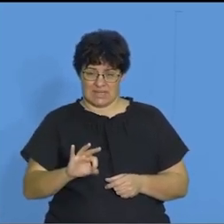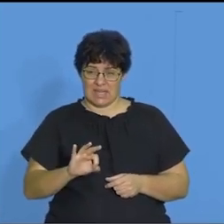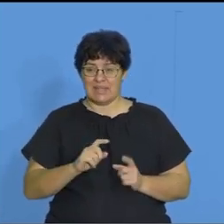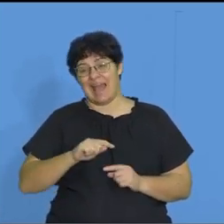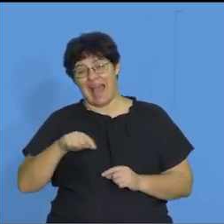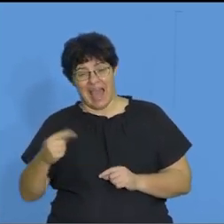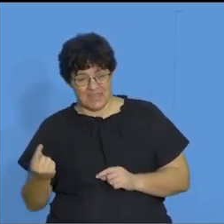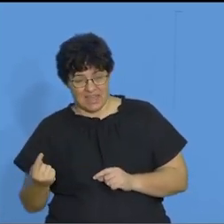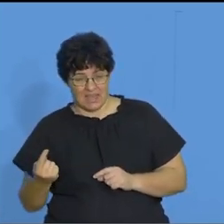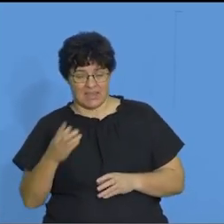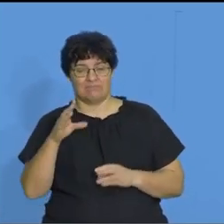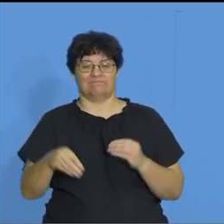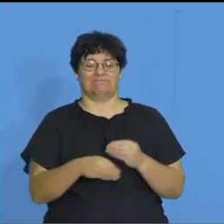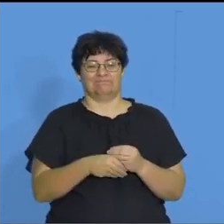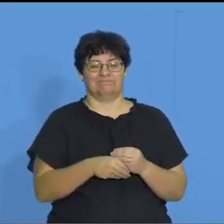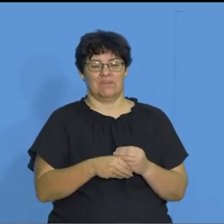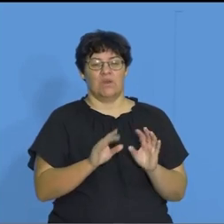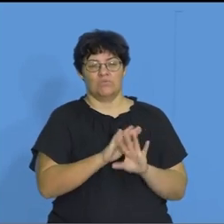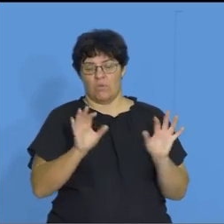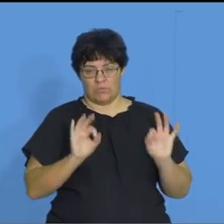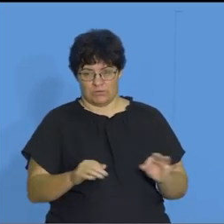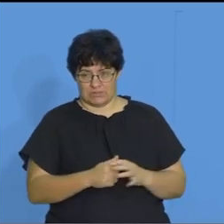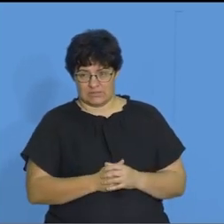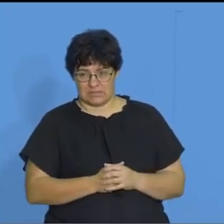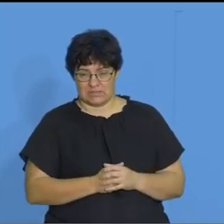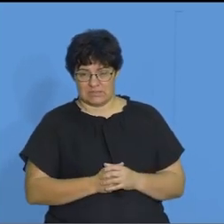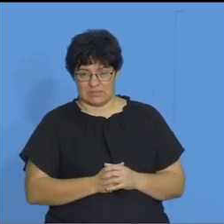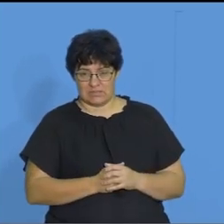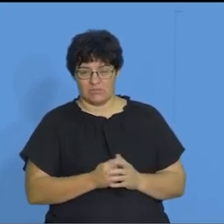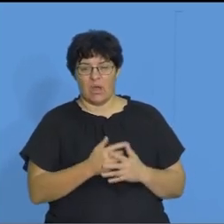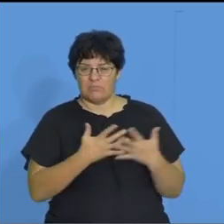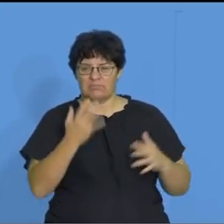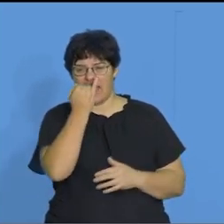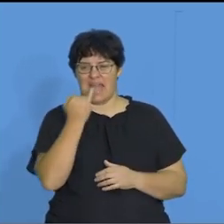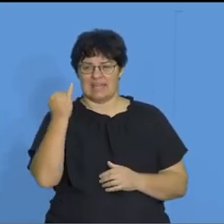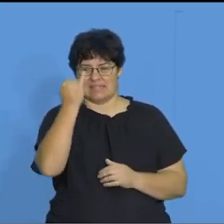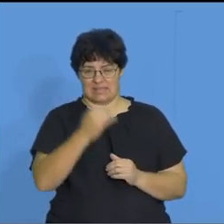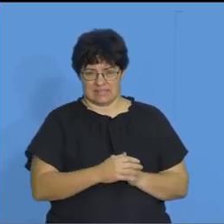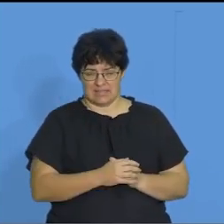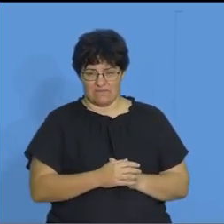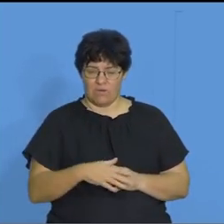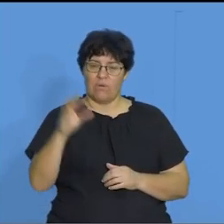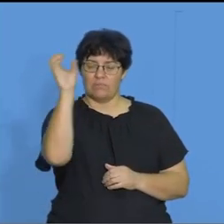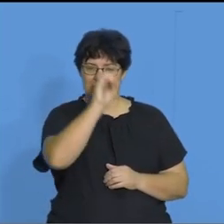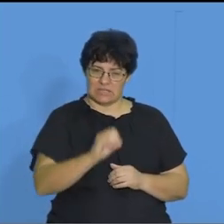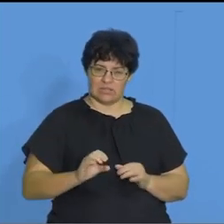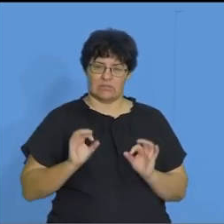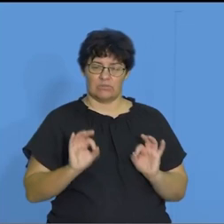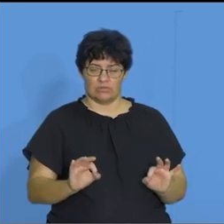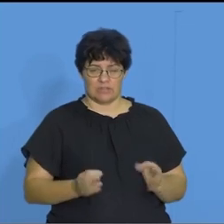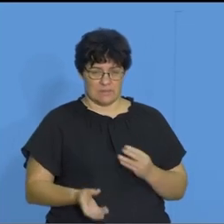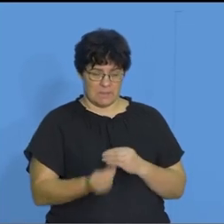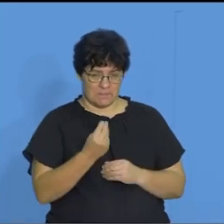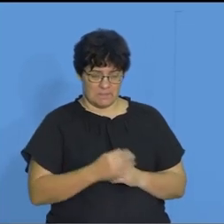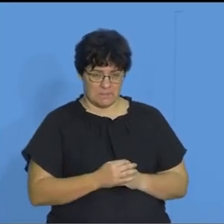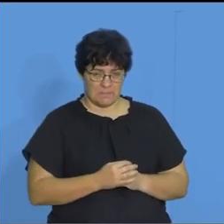mass actually consists of the impurities, right? So this is the main idea in as far as percentage